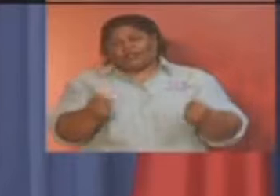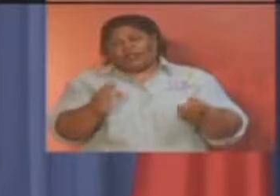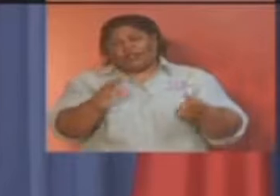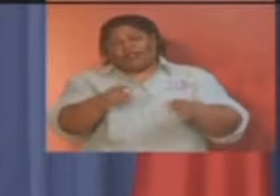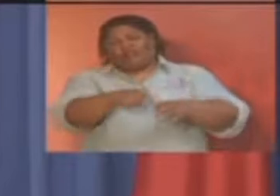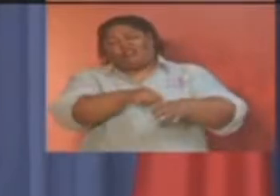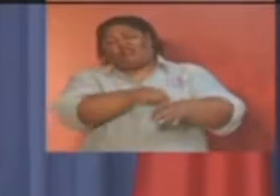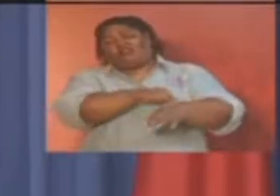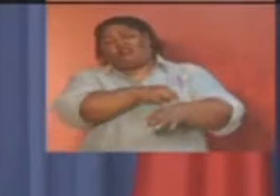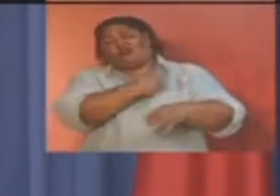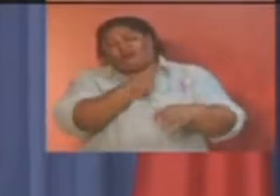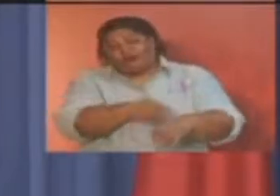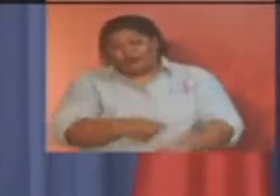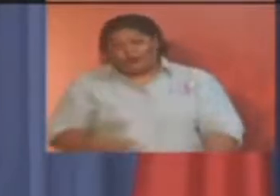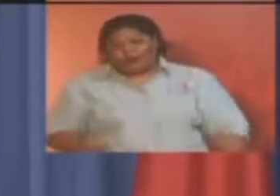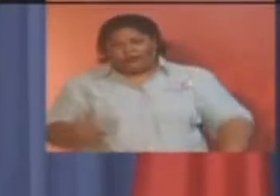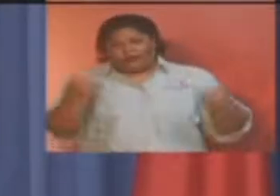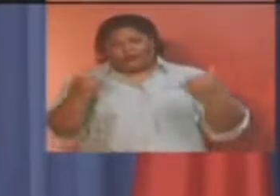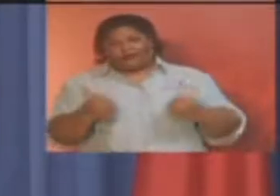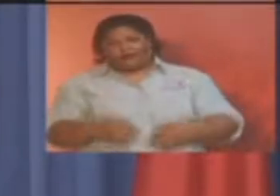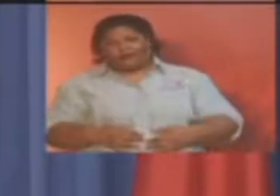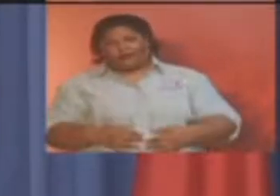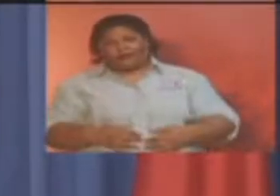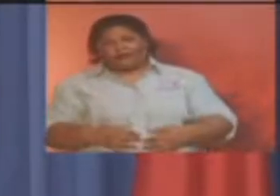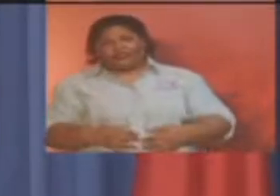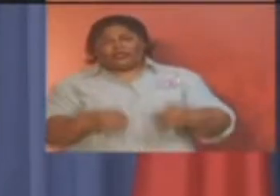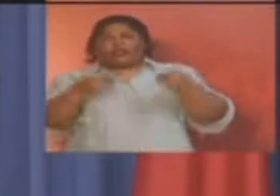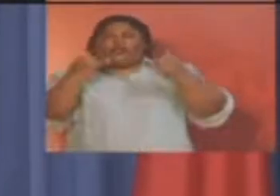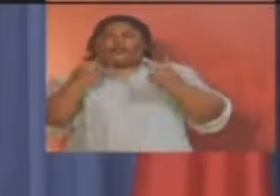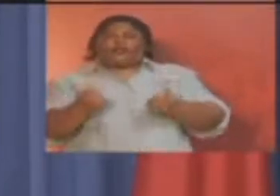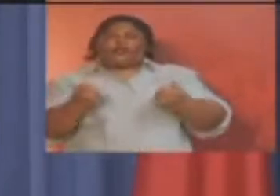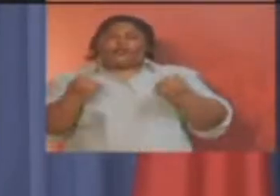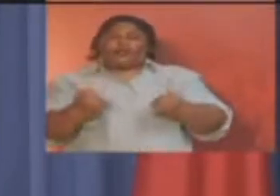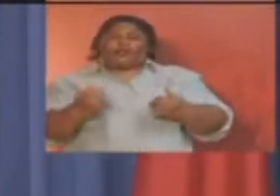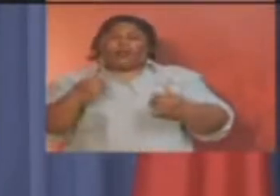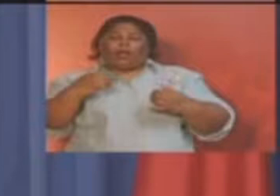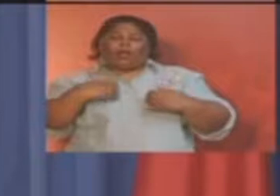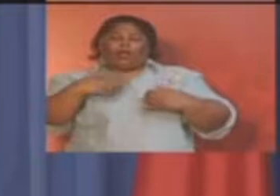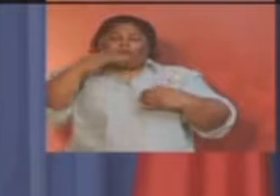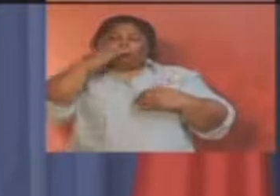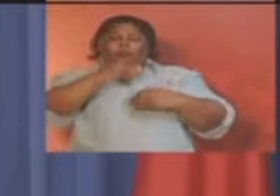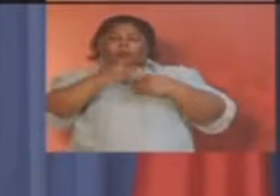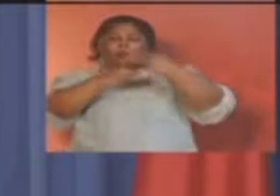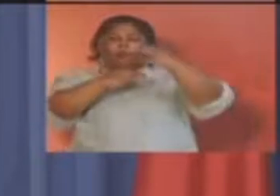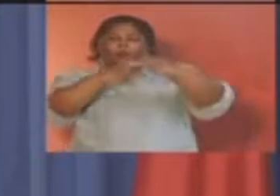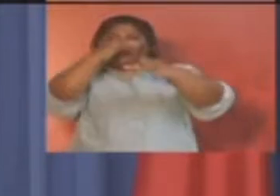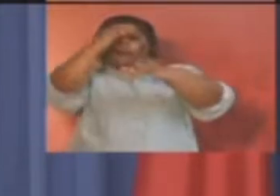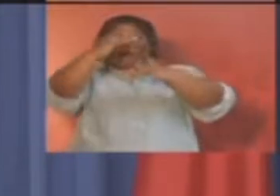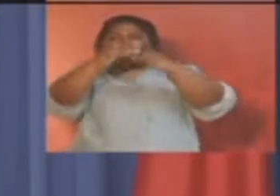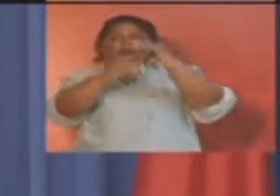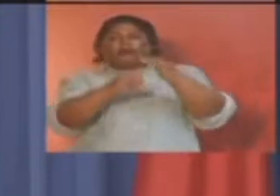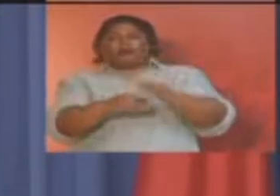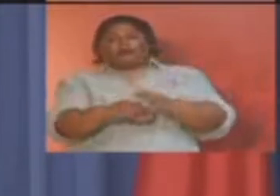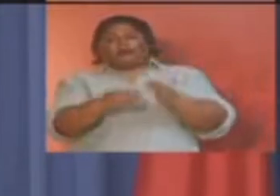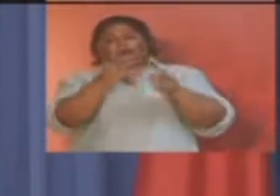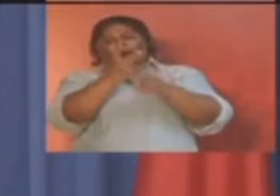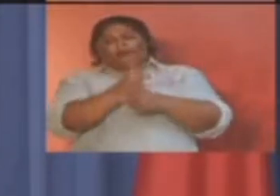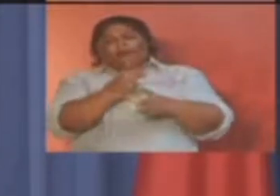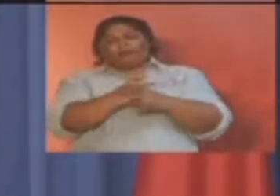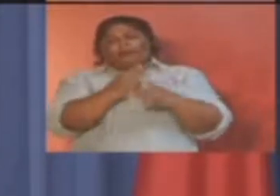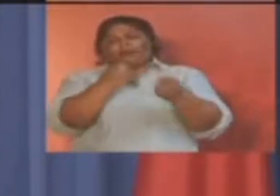your help, because we are now putting in different tiers of care to assist and